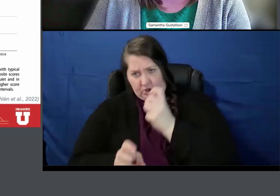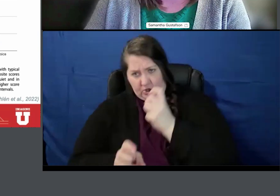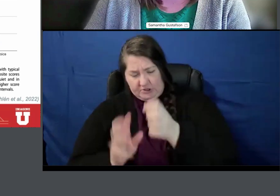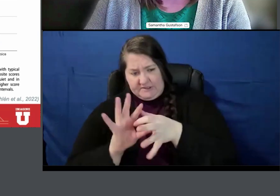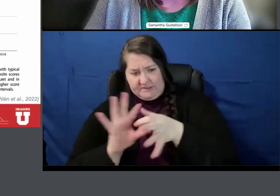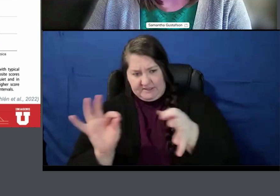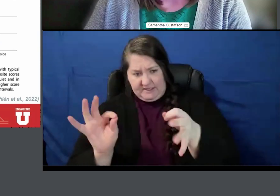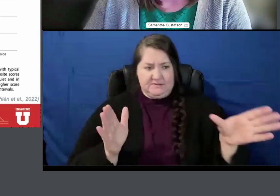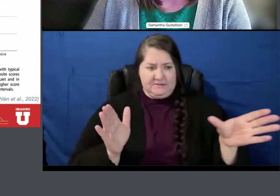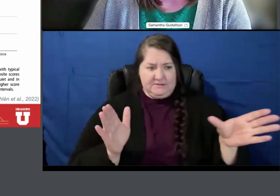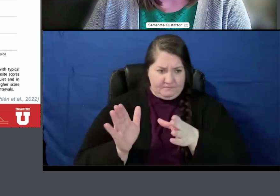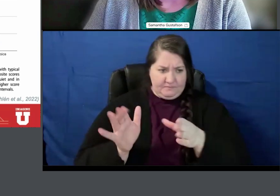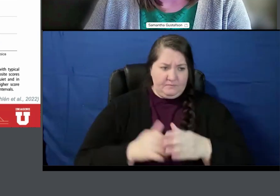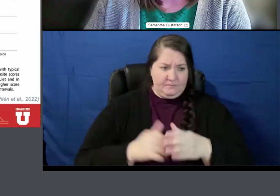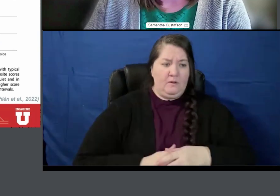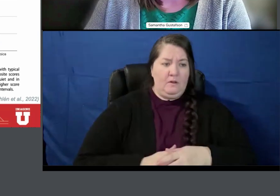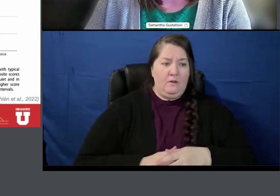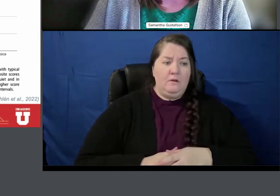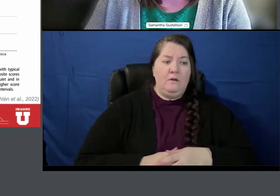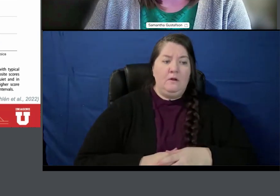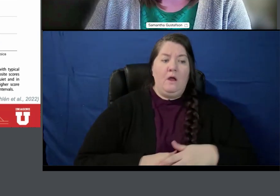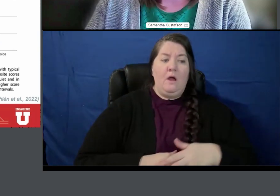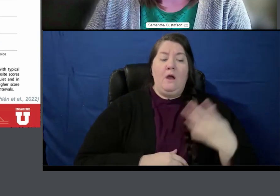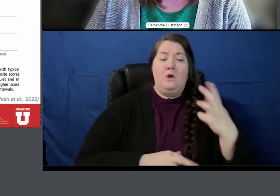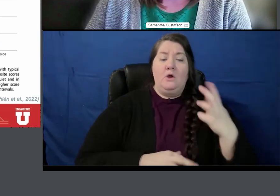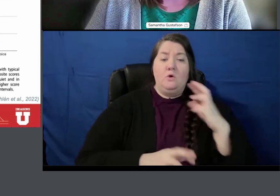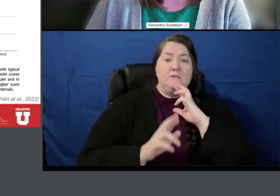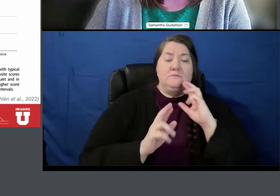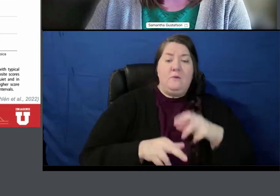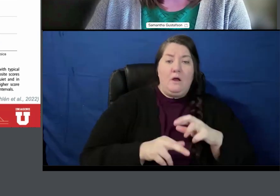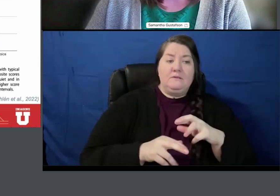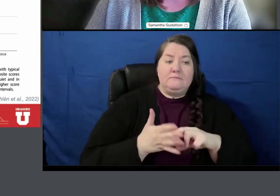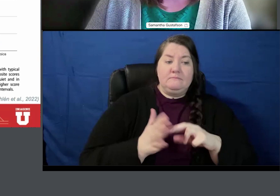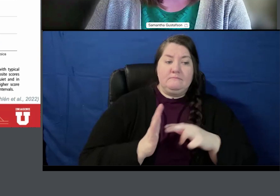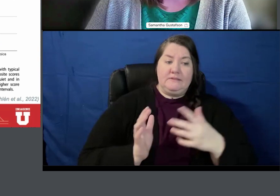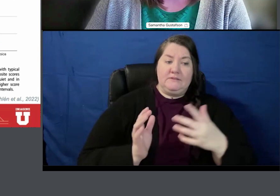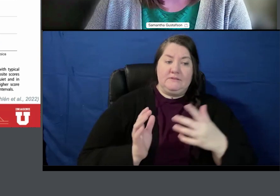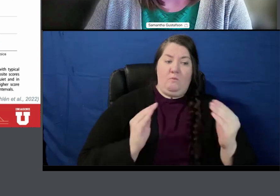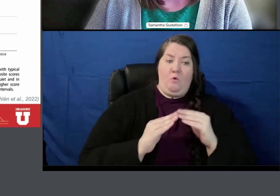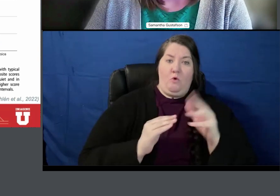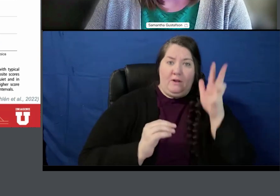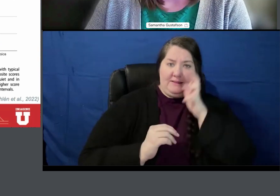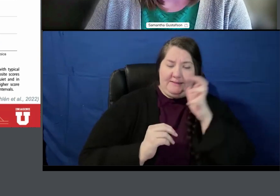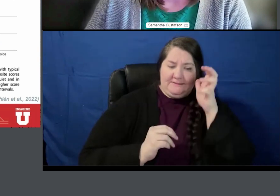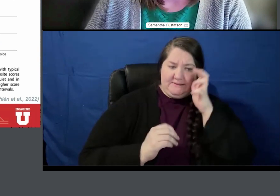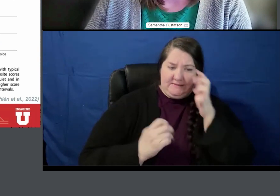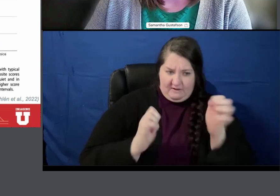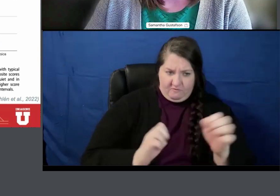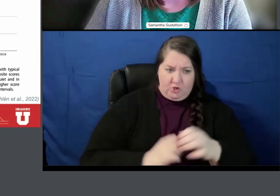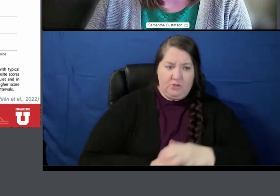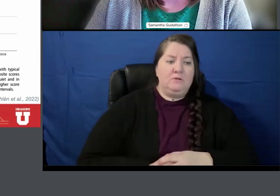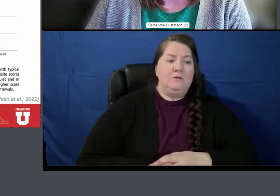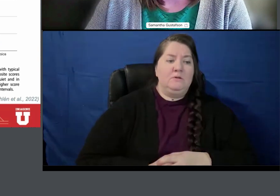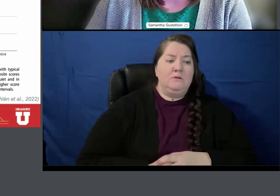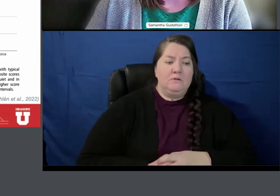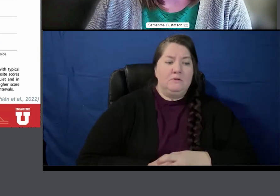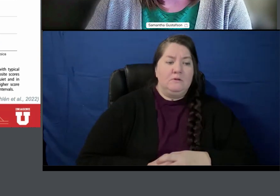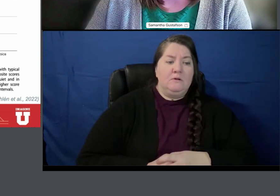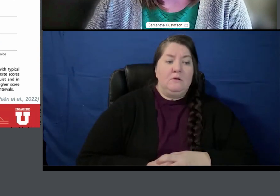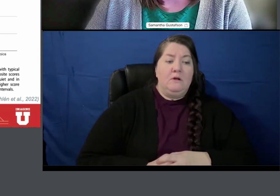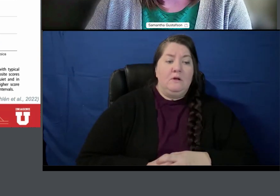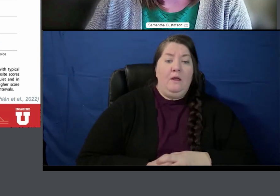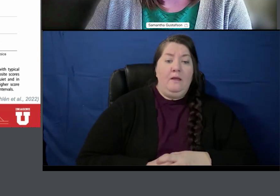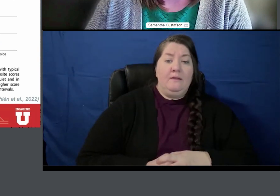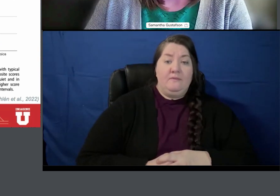to the right. A higher response time again means more listening effort. And you can see as the task